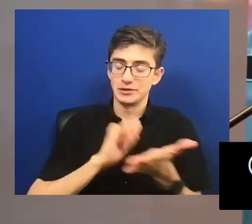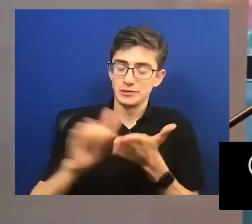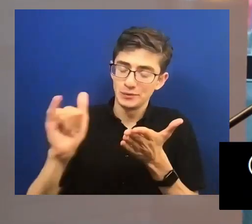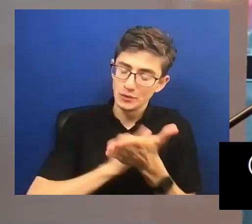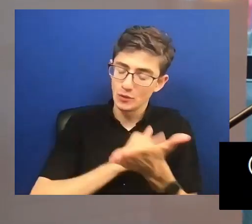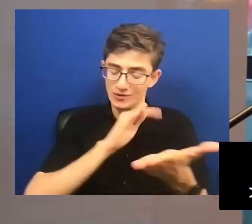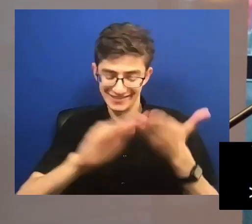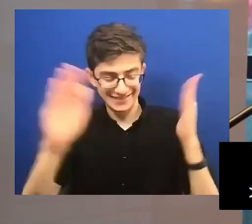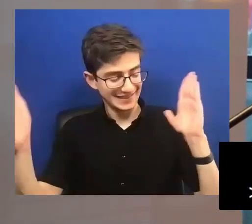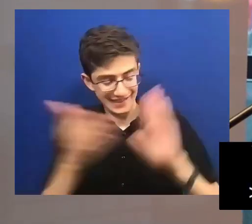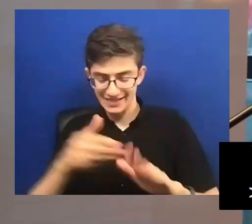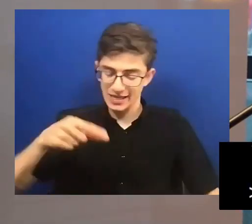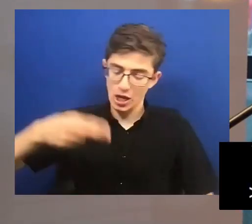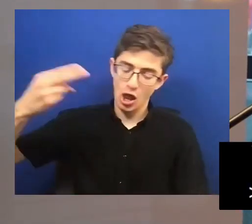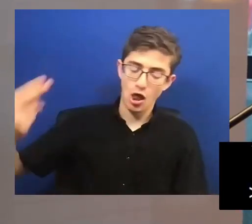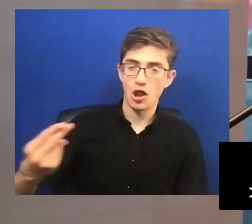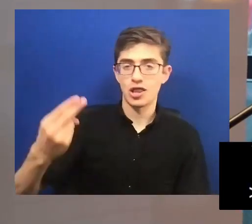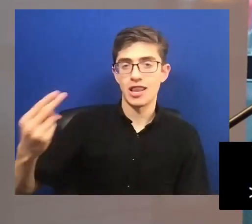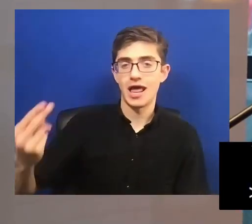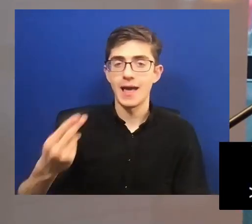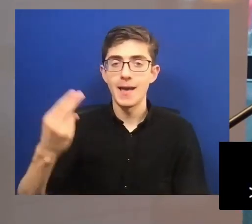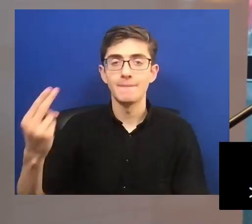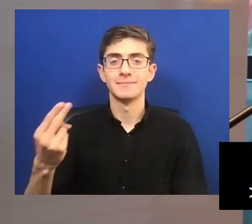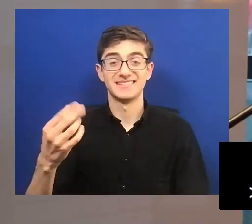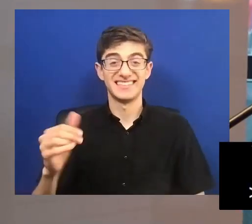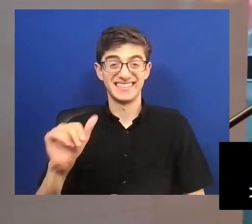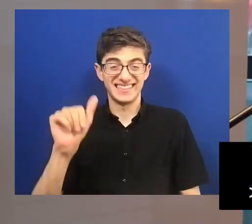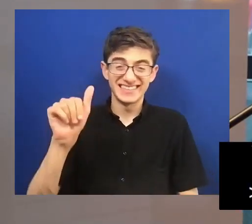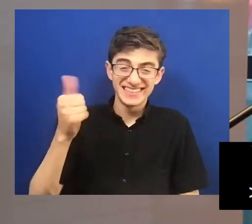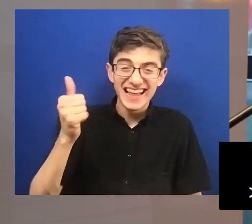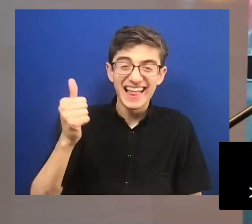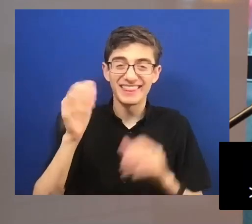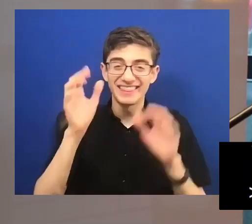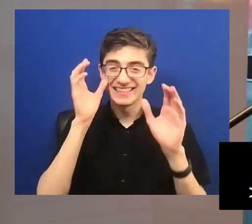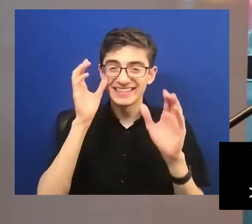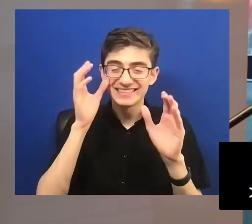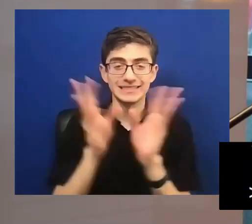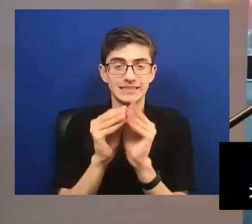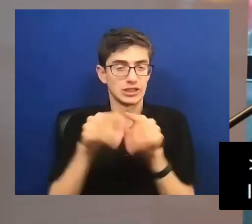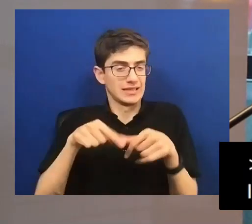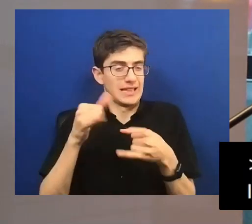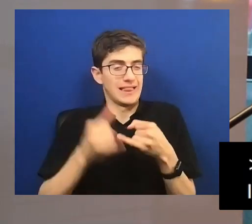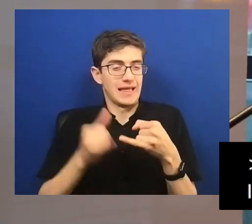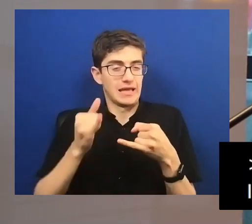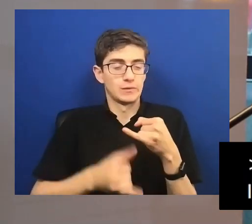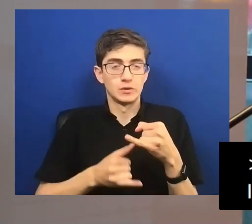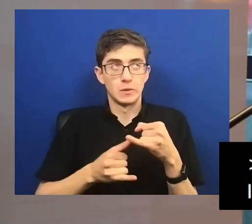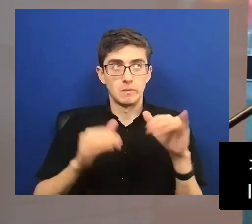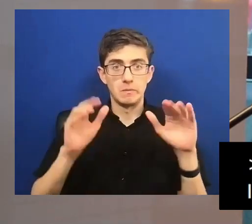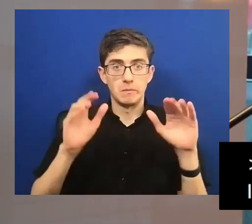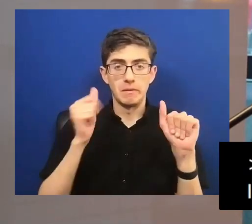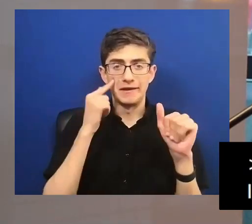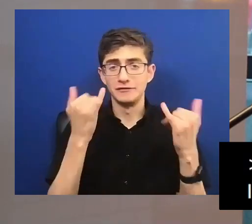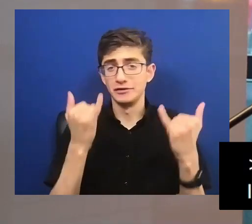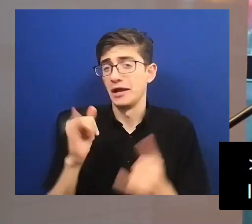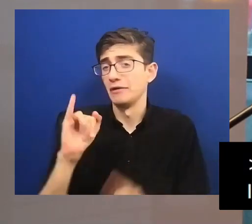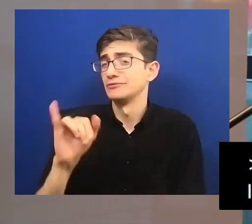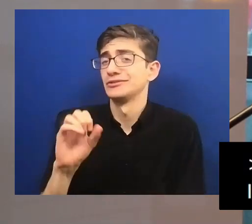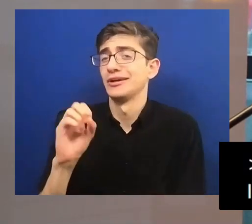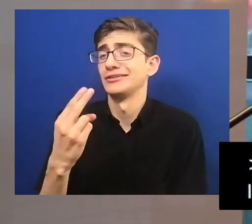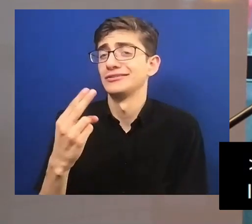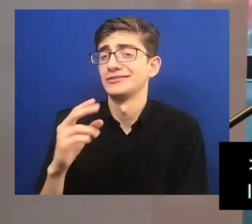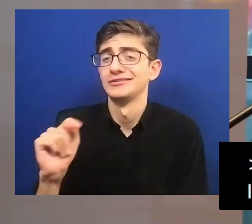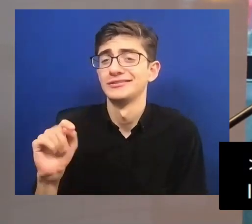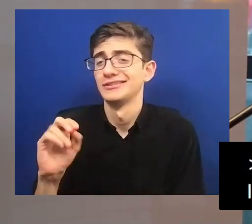kicking off our 10th listening session and the final one. So goodbye for now, Josh and Tanaya. We've